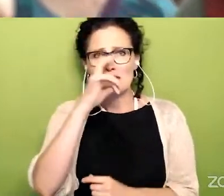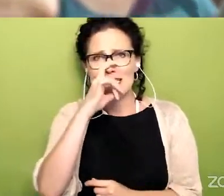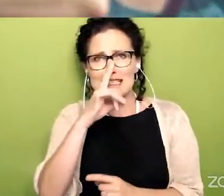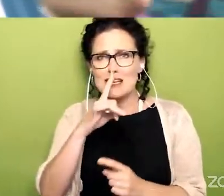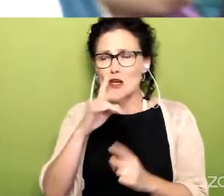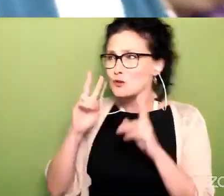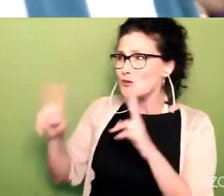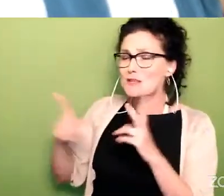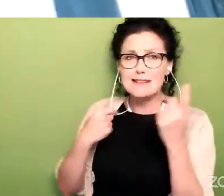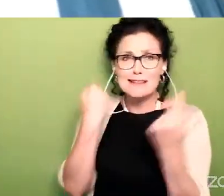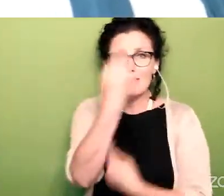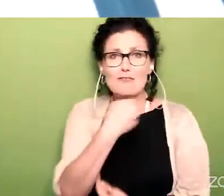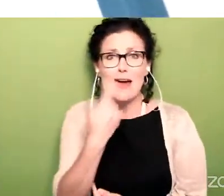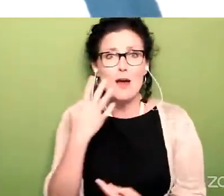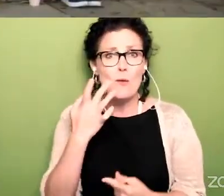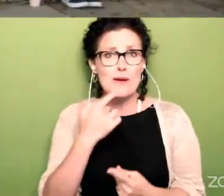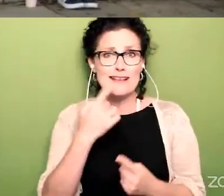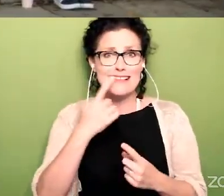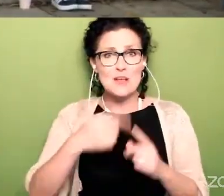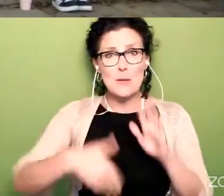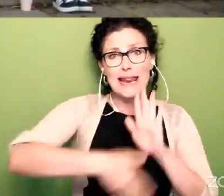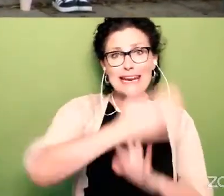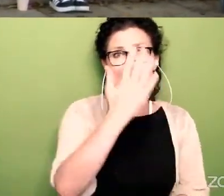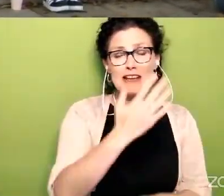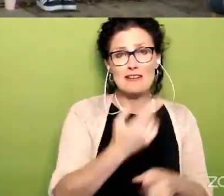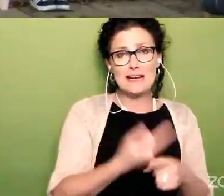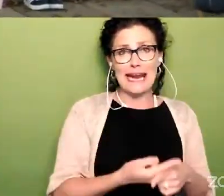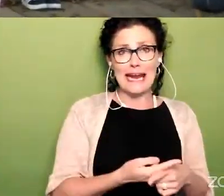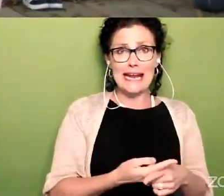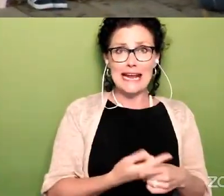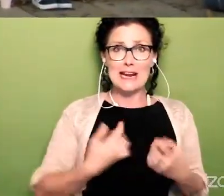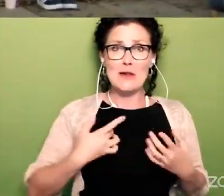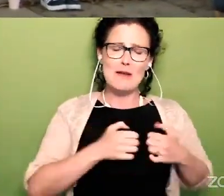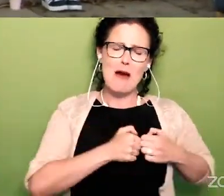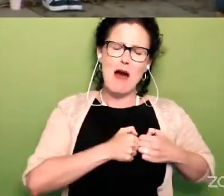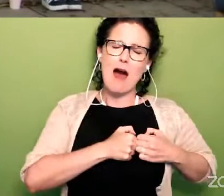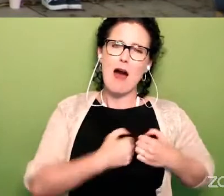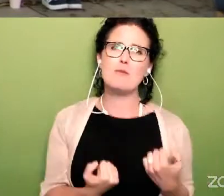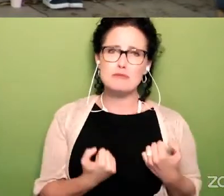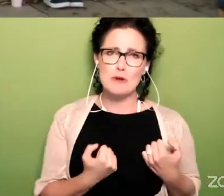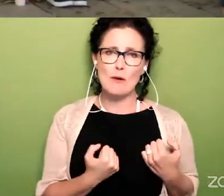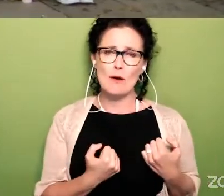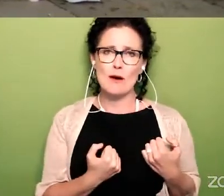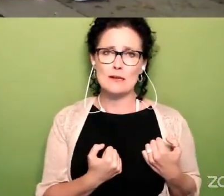Is it the baby? Is it coming? He kicked me, that is all.